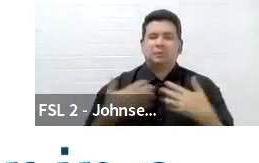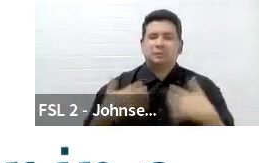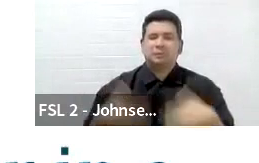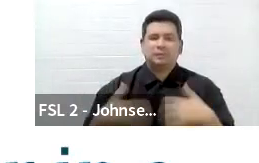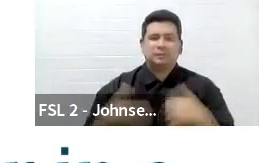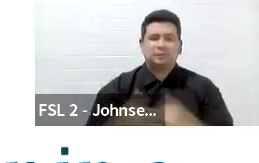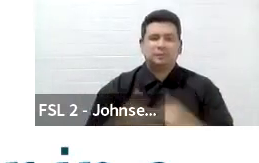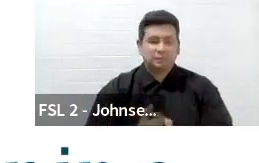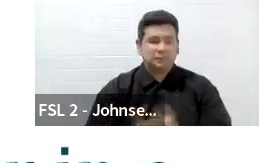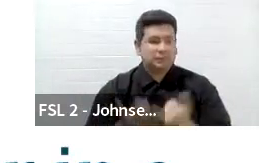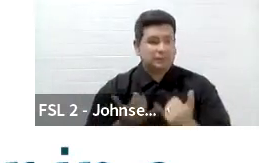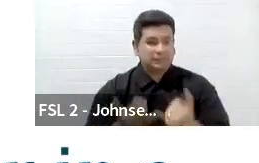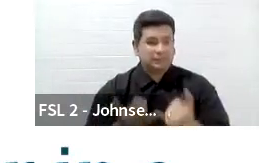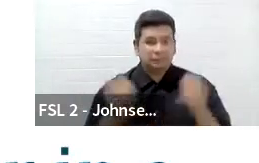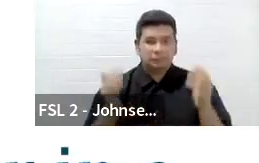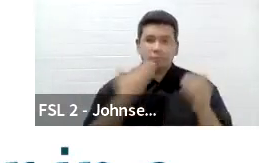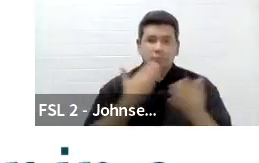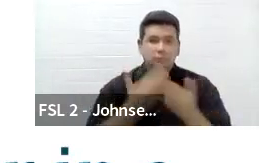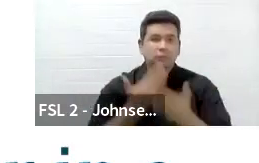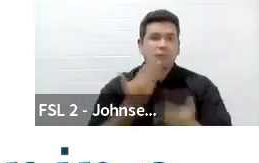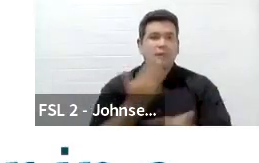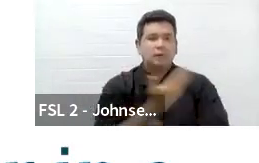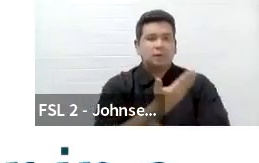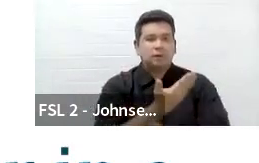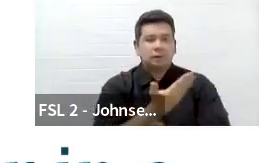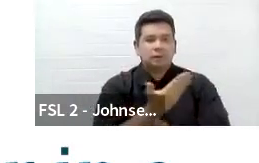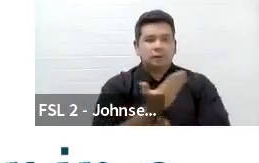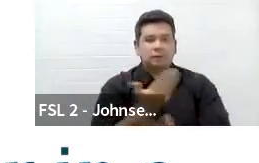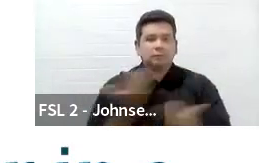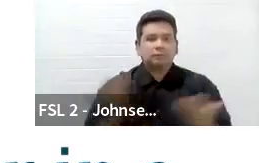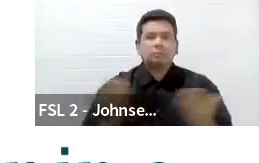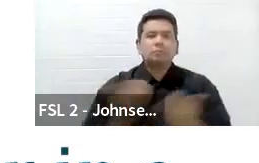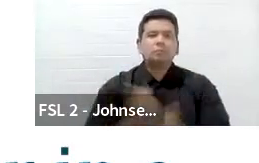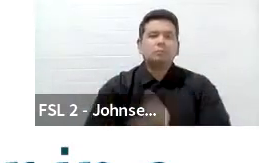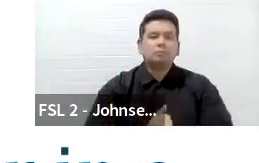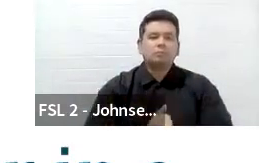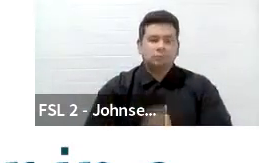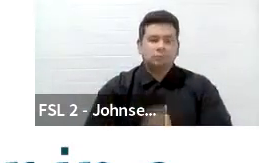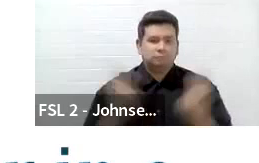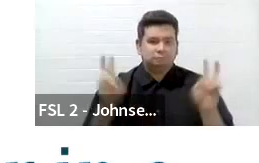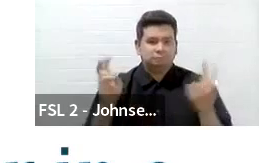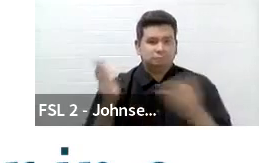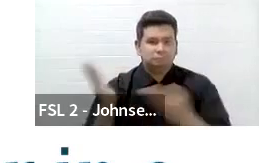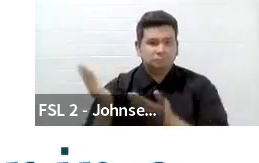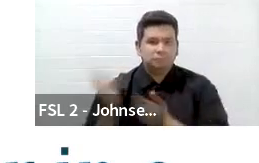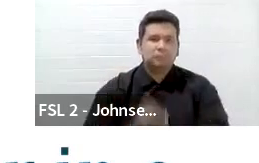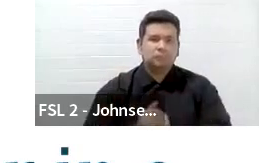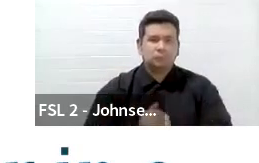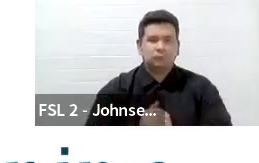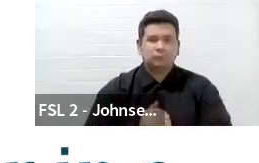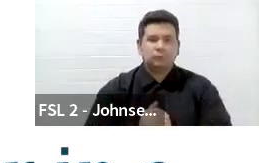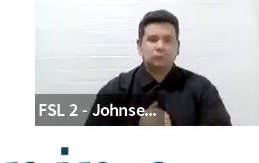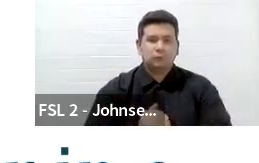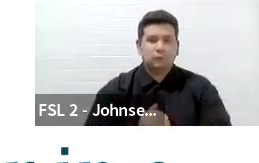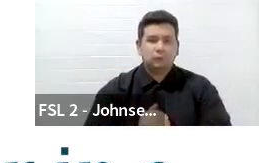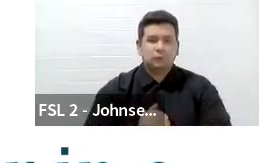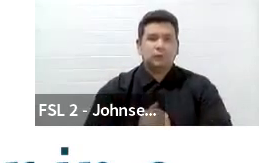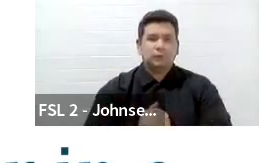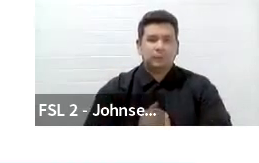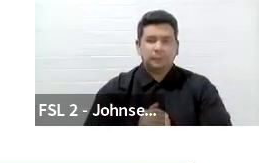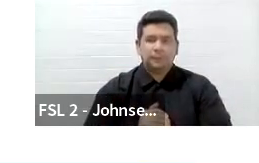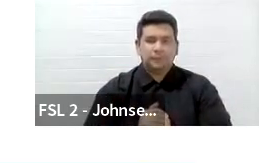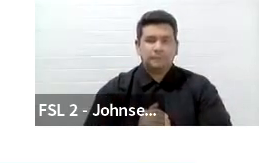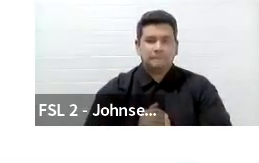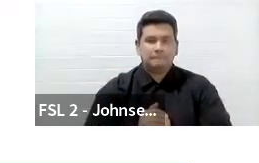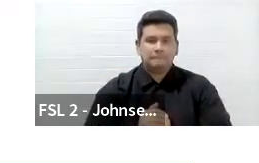of my presentation is, Will COVID-19 Usher in a New Demographic Window of Opportunity? And